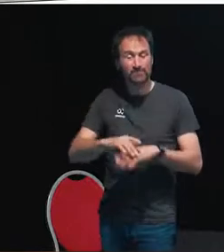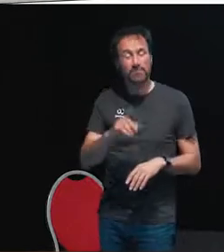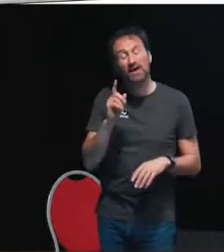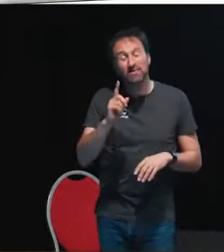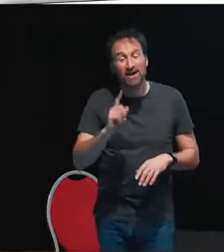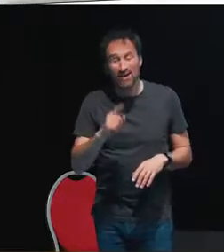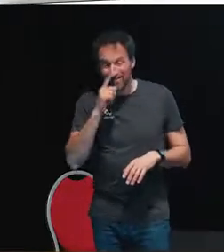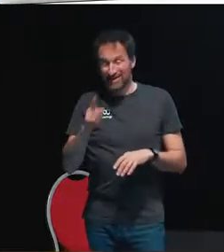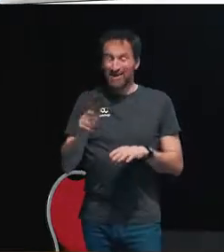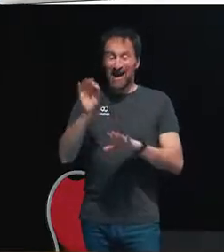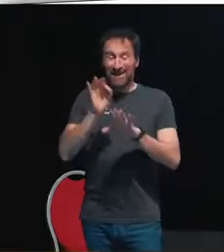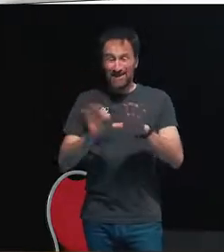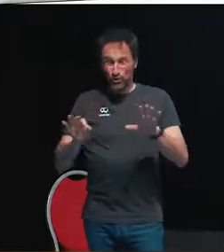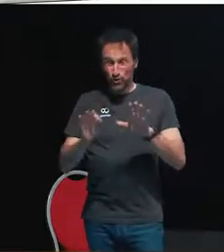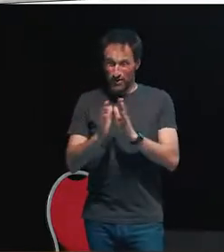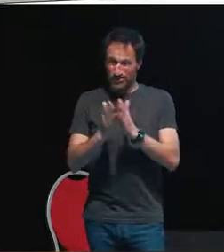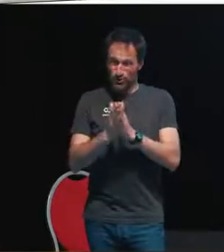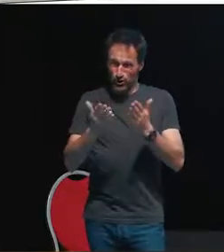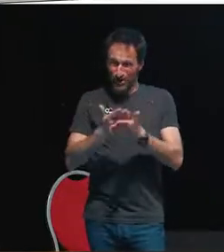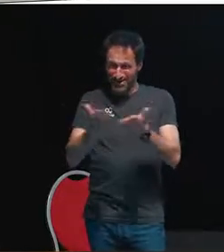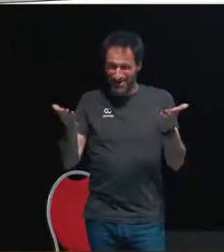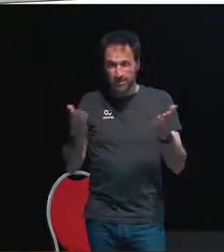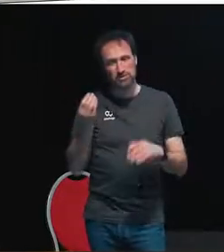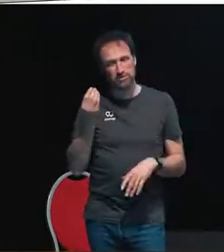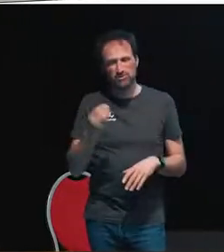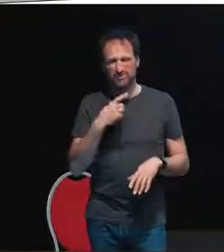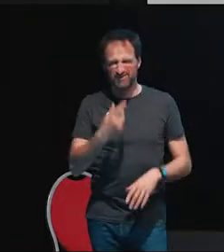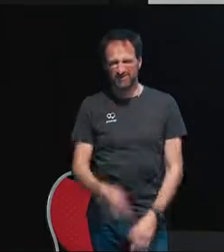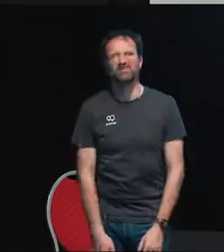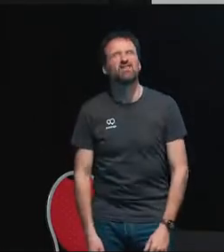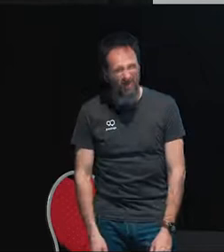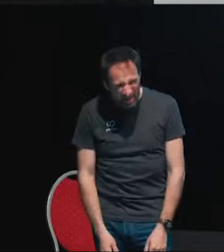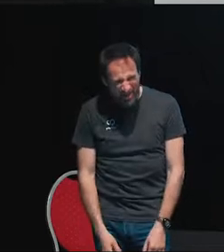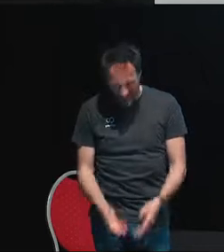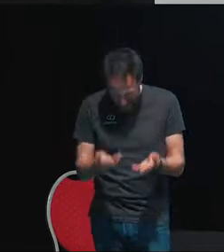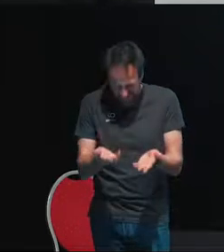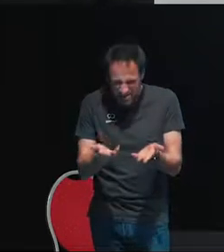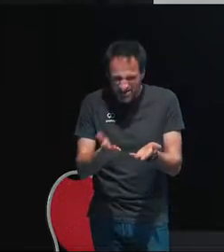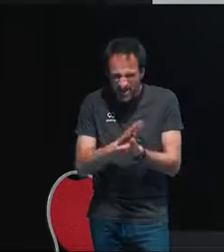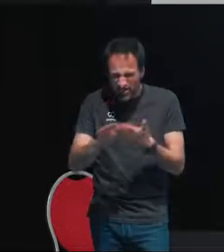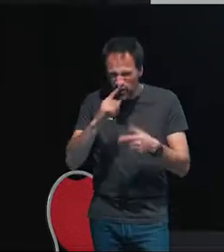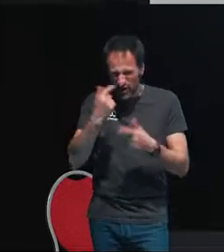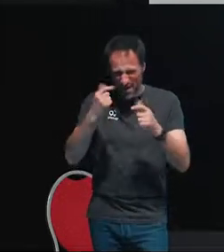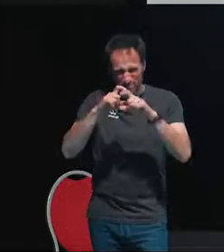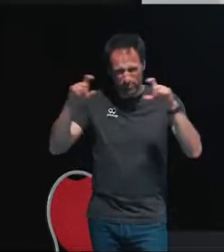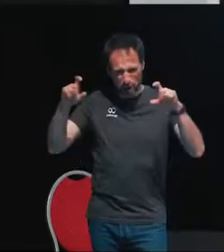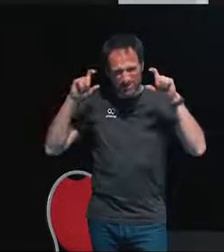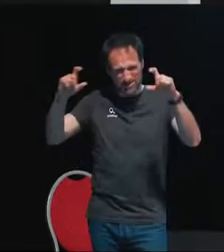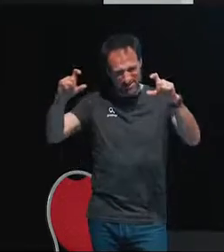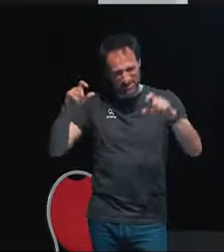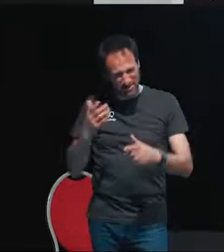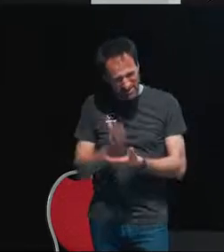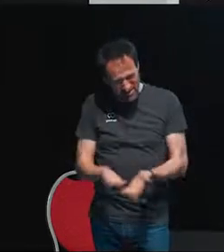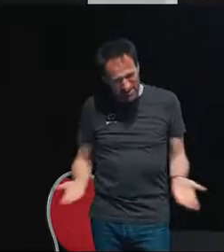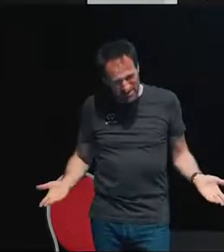architecture book oftentimes you think is that all you're gonna tell me it's just like this box at the top and that's that's the only details I get